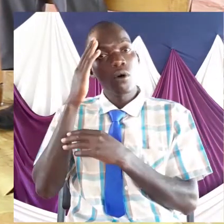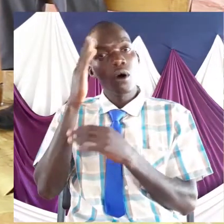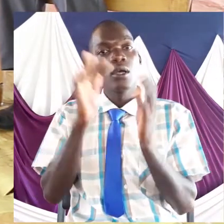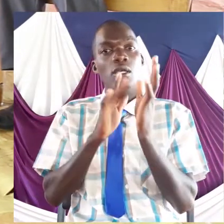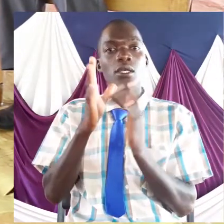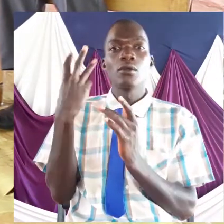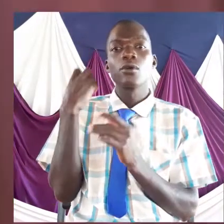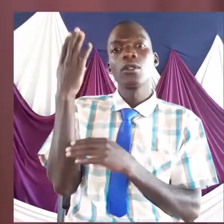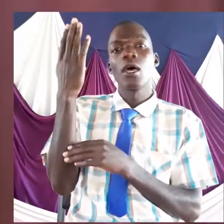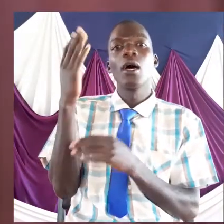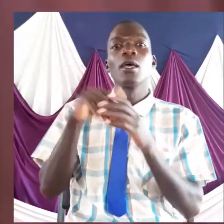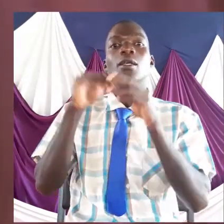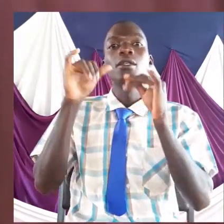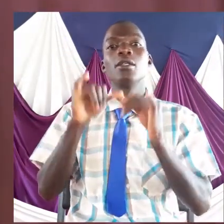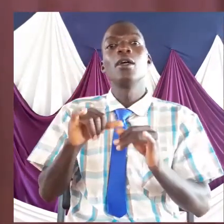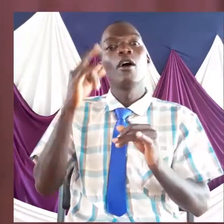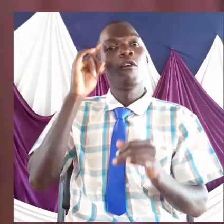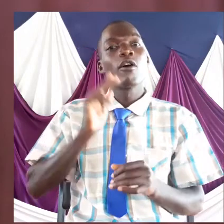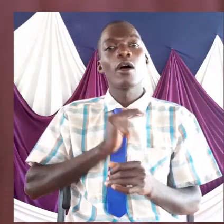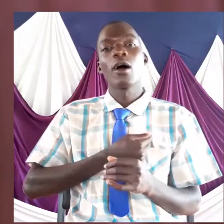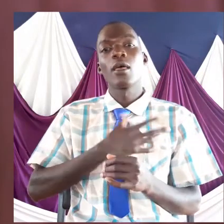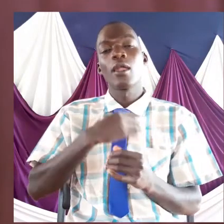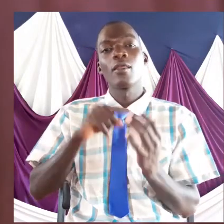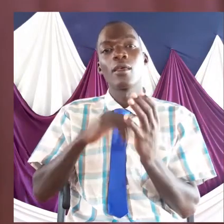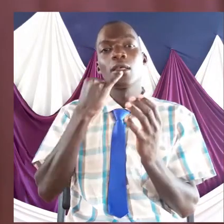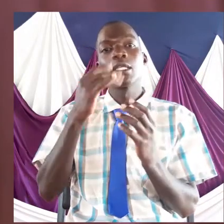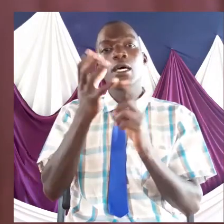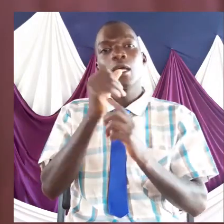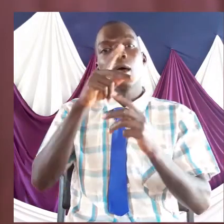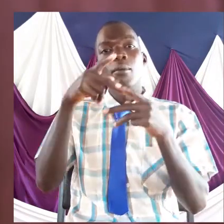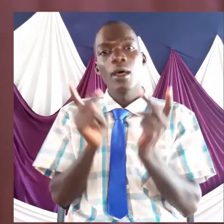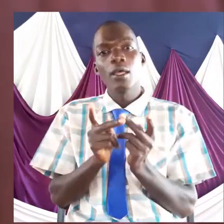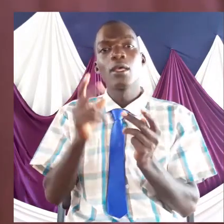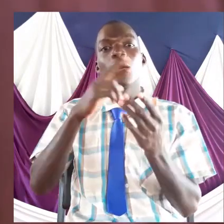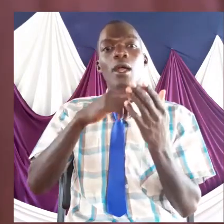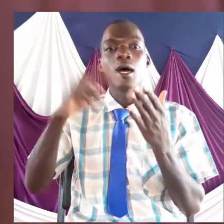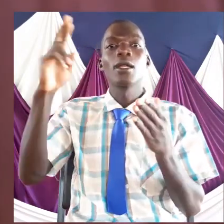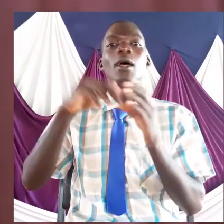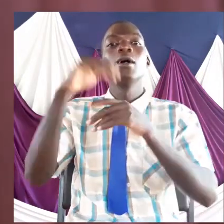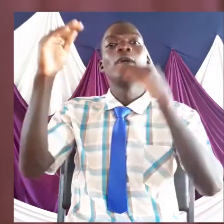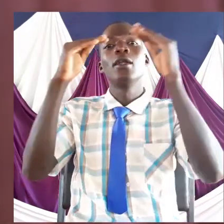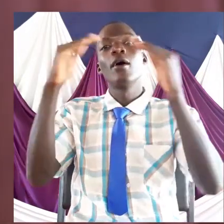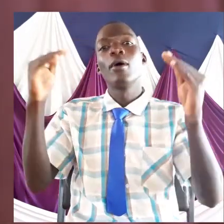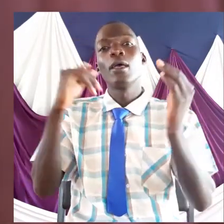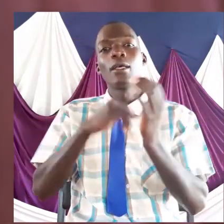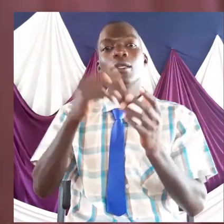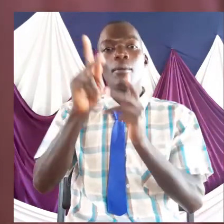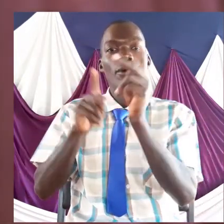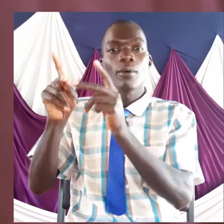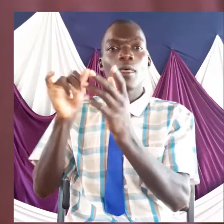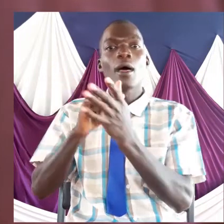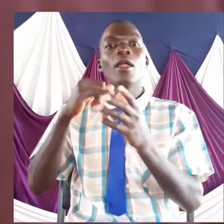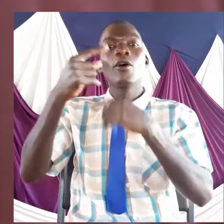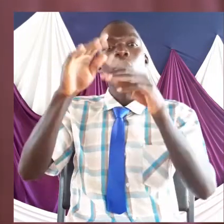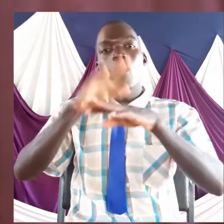is there interceding for us. Nice. And this is taking place right in heaven. And it is a process that is going